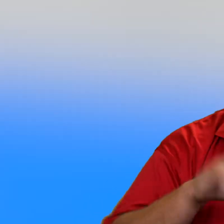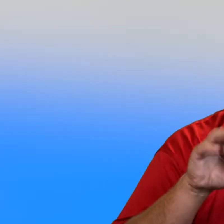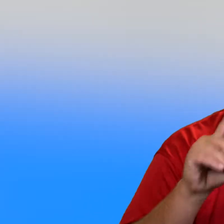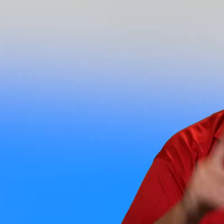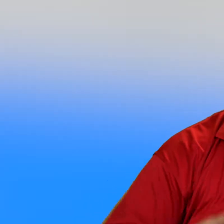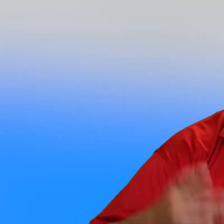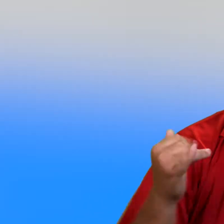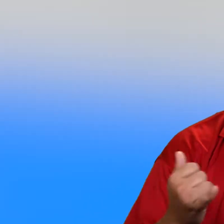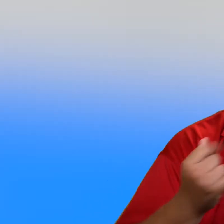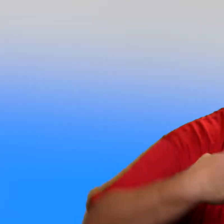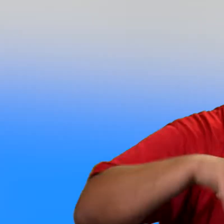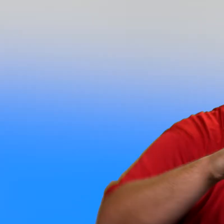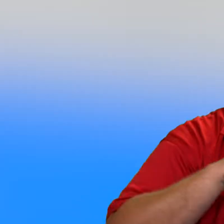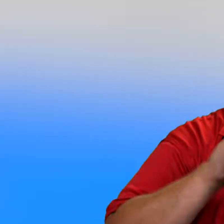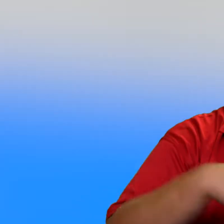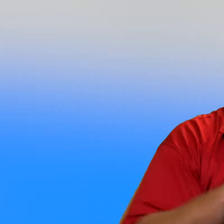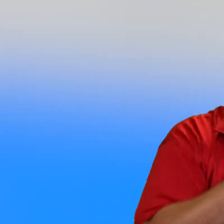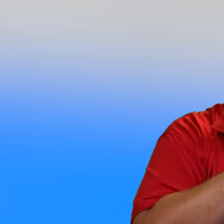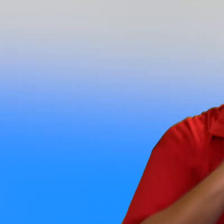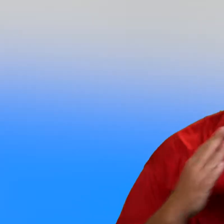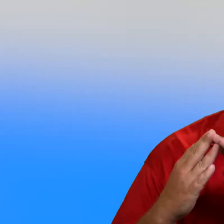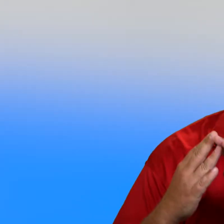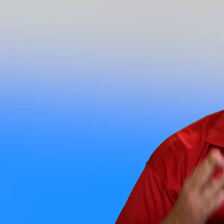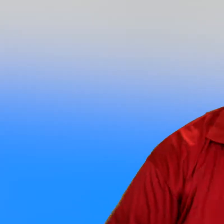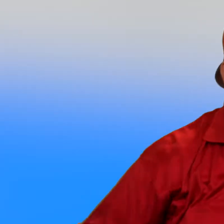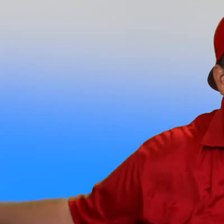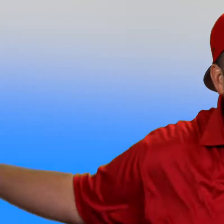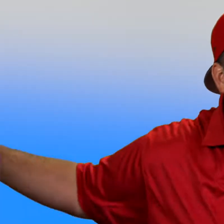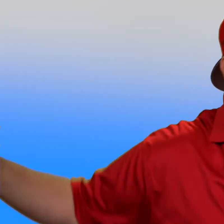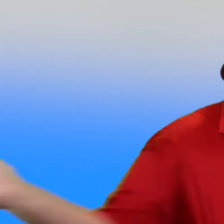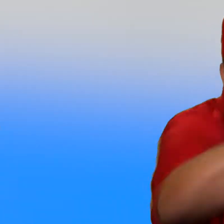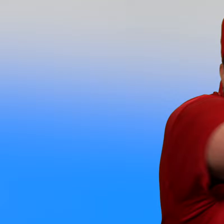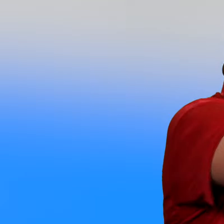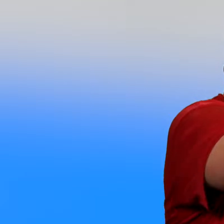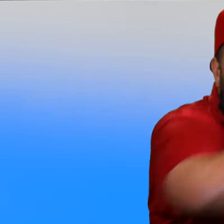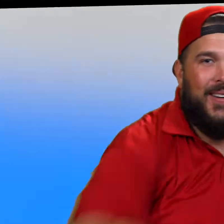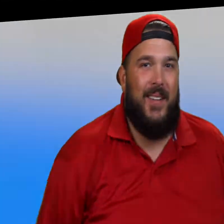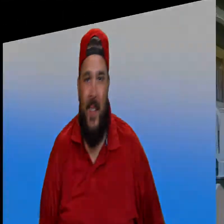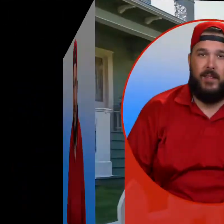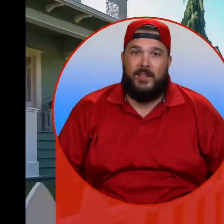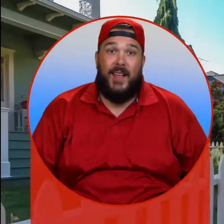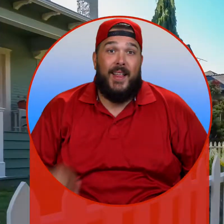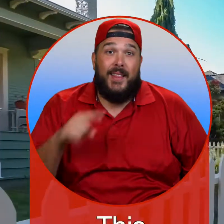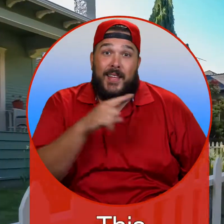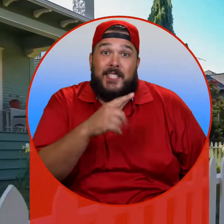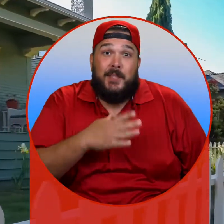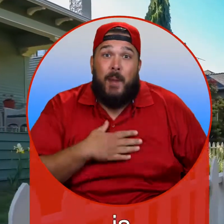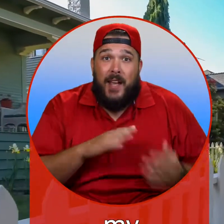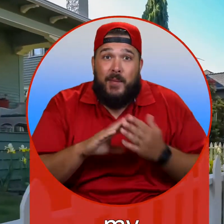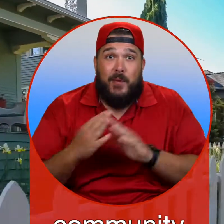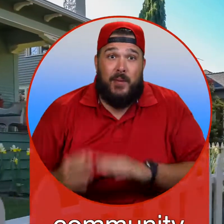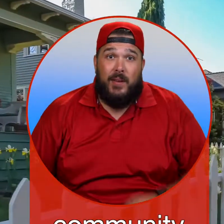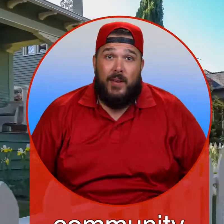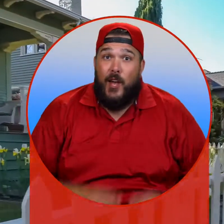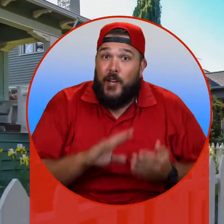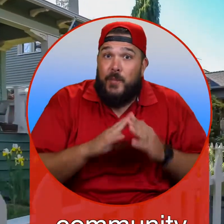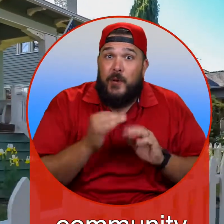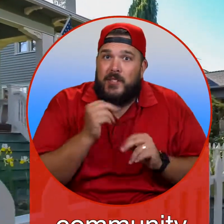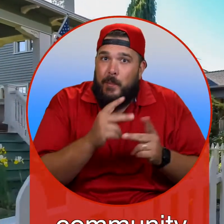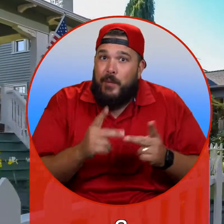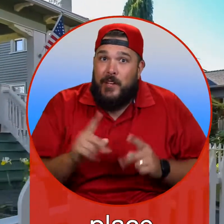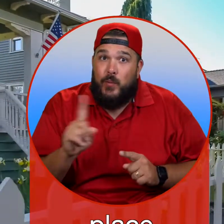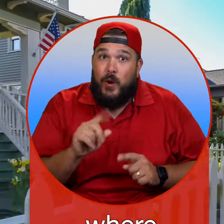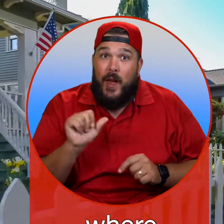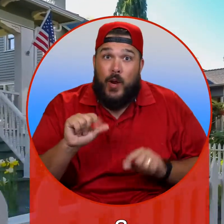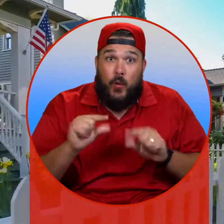Hi, I'm Mr. D, and today we're going to be talking about communities. Let's go! This is my community. A